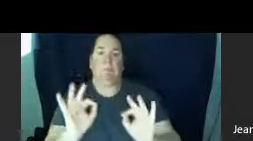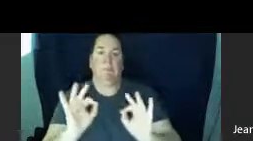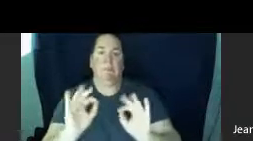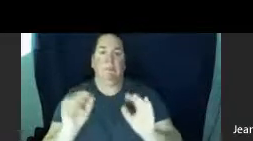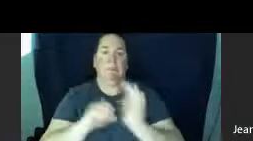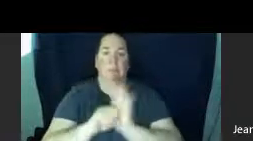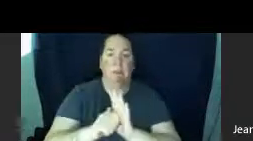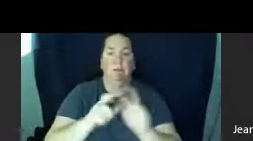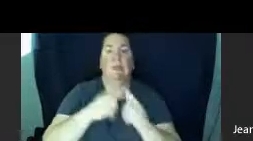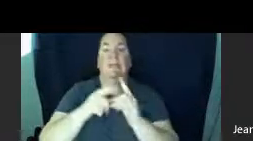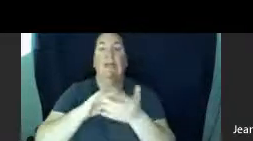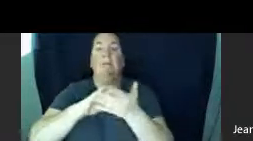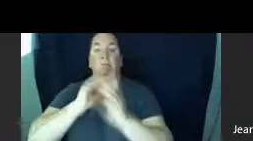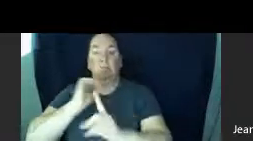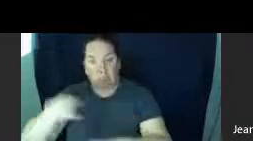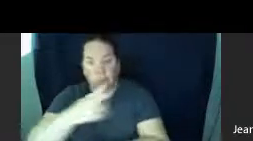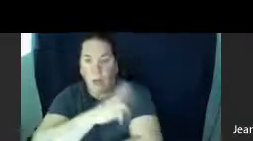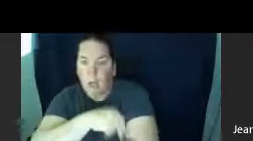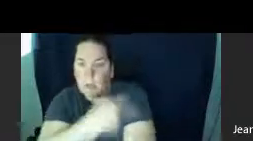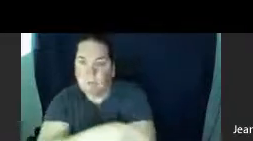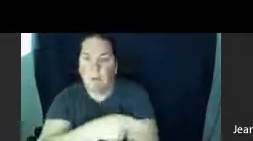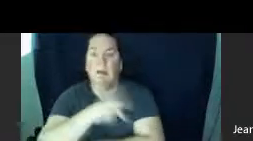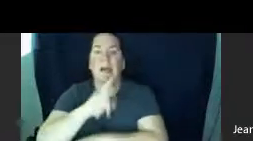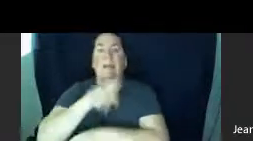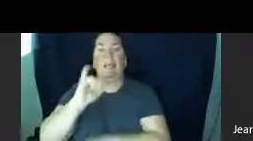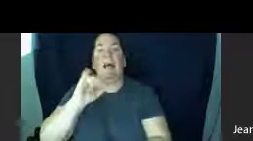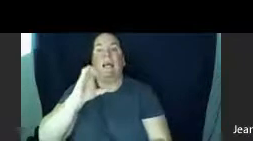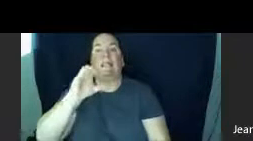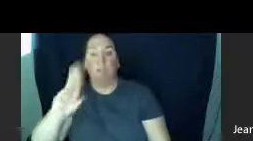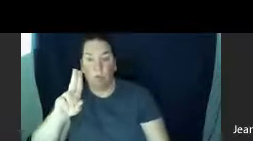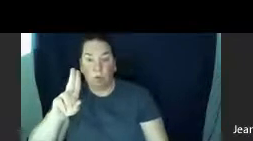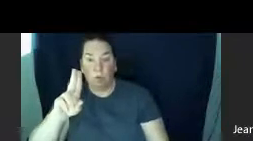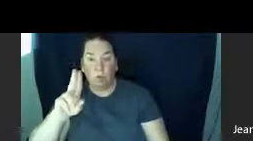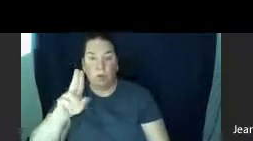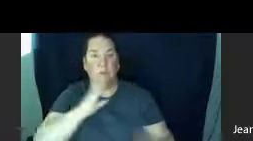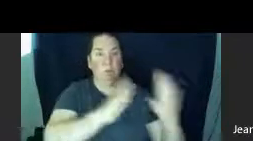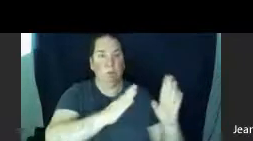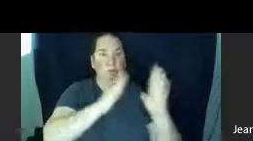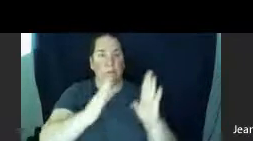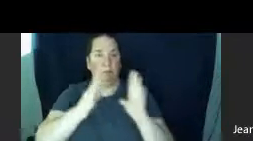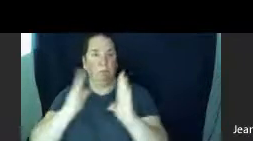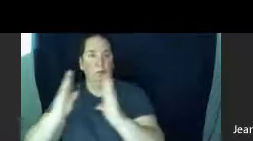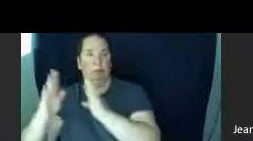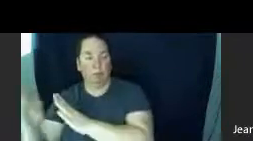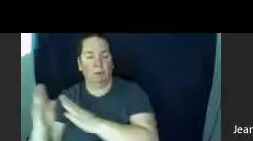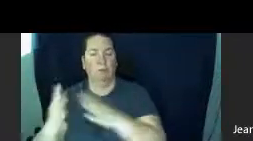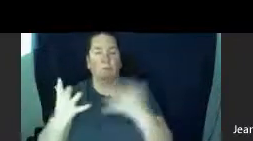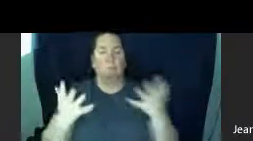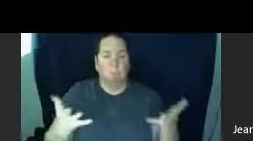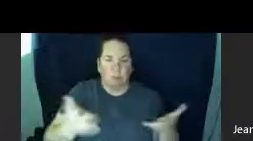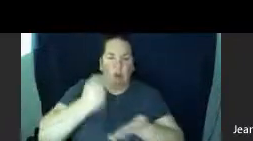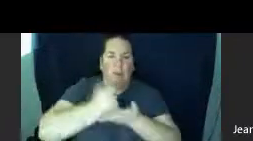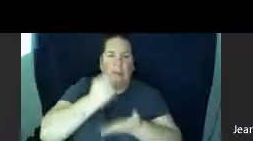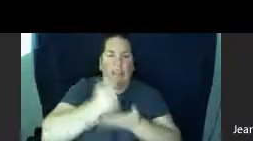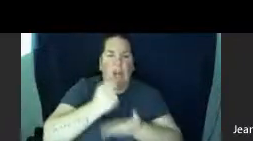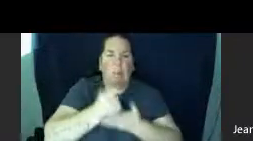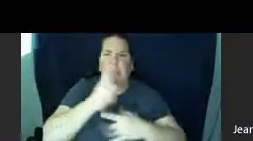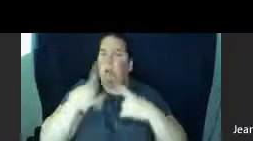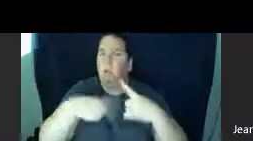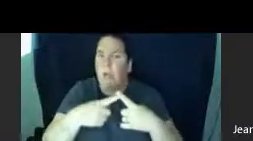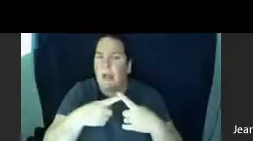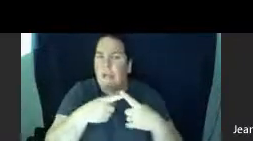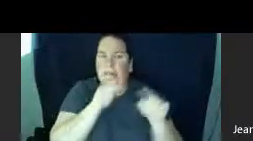and maybe they are admitted into the intensive care unit at a hospital. So where do these therapeutics come into play?